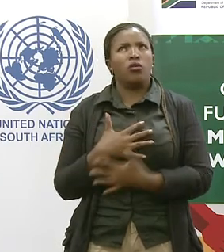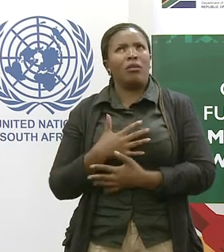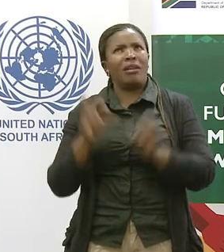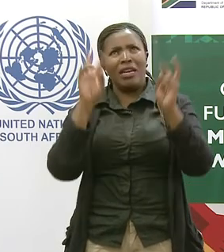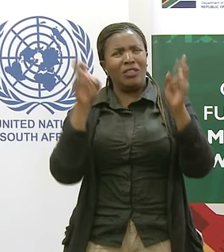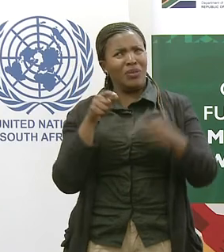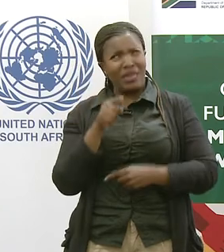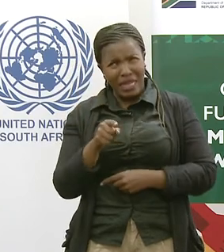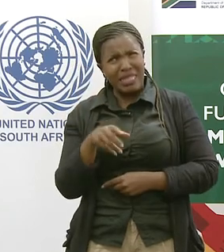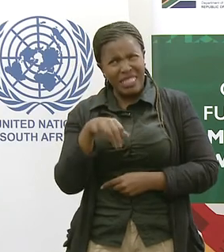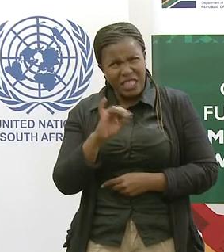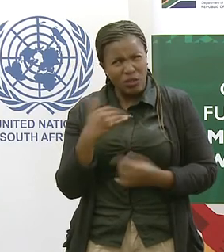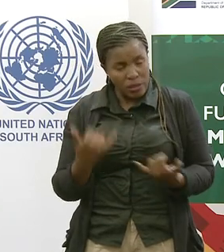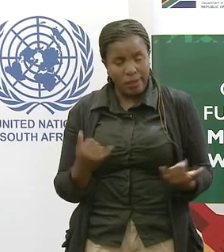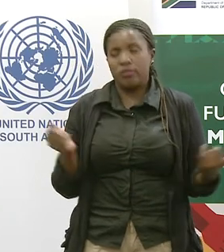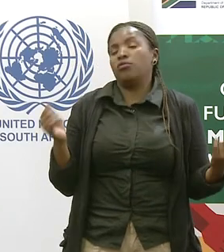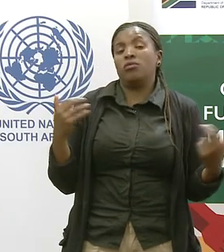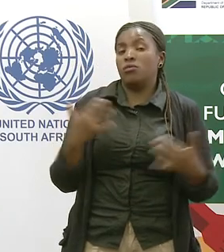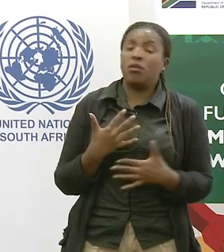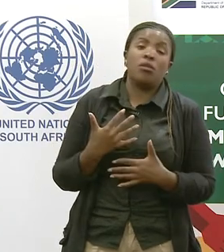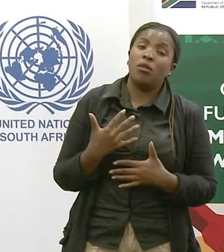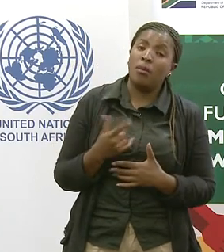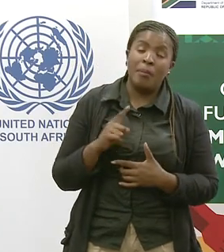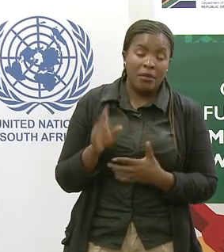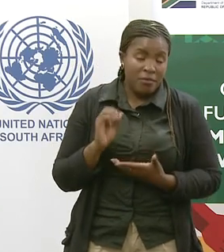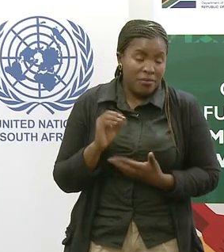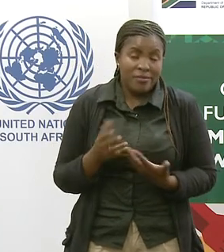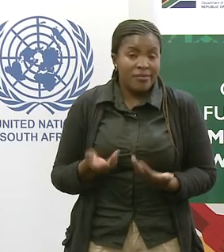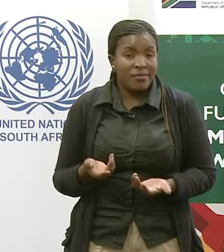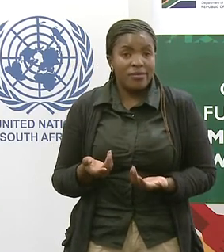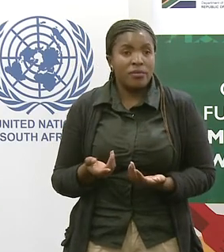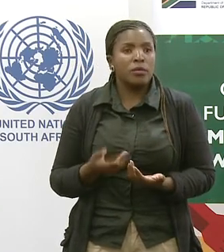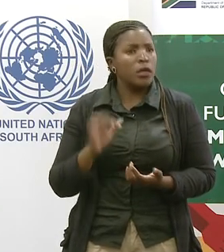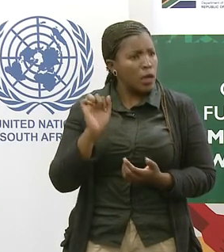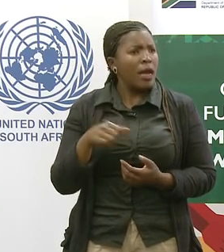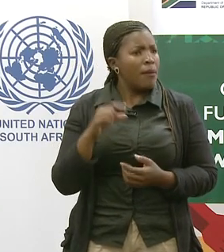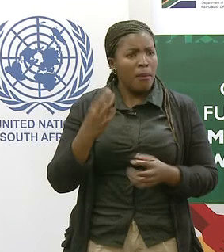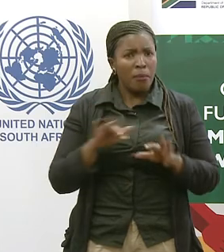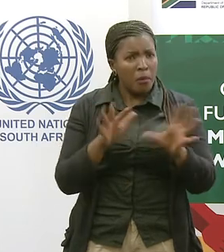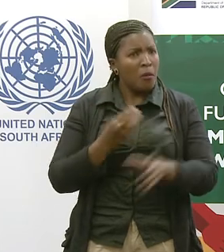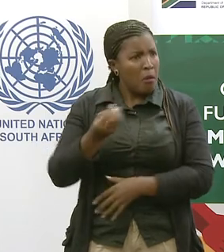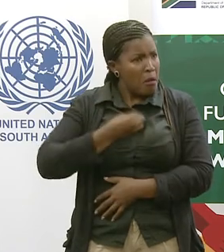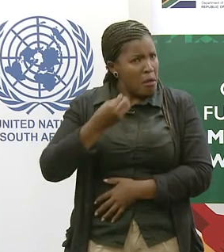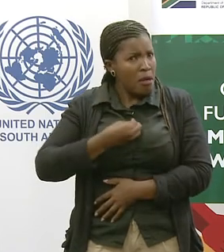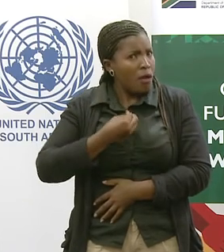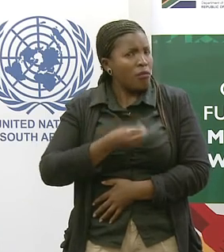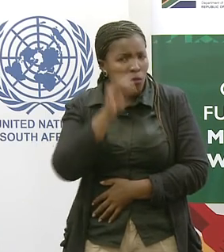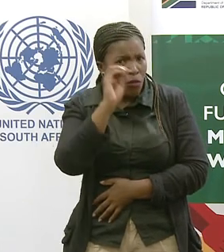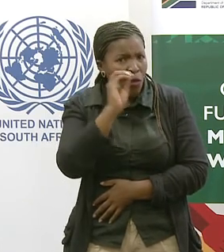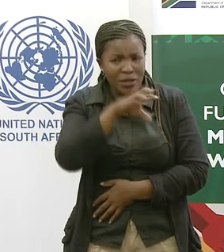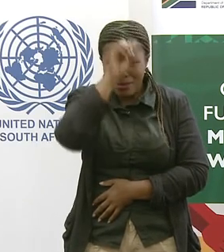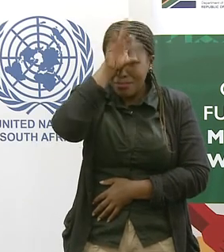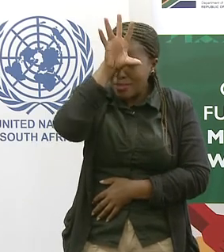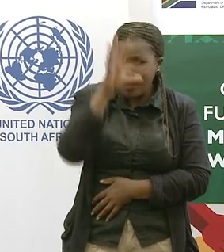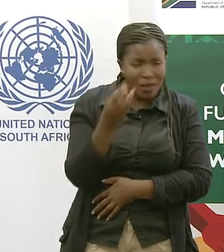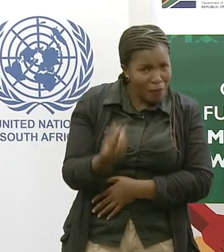that it's just, you know, one of those, I mean, we've got young, smart people now, and they need to